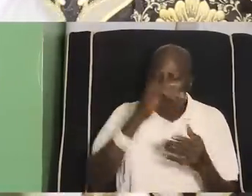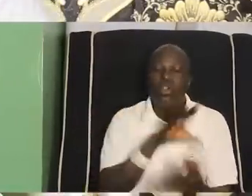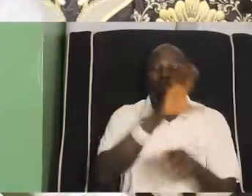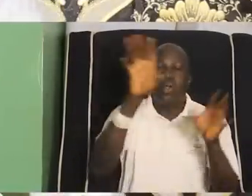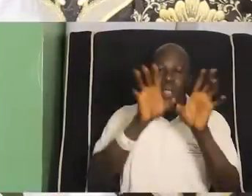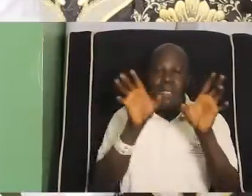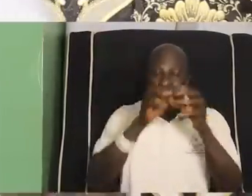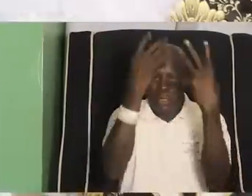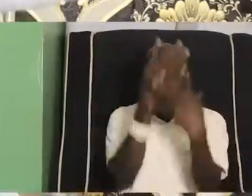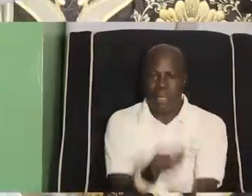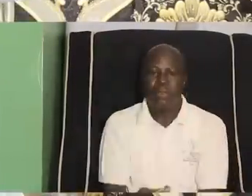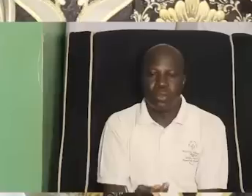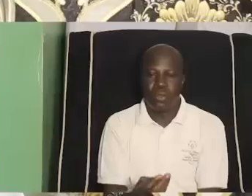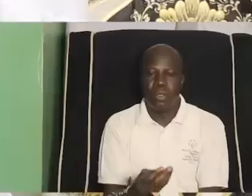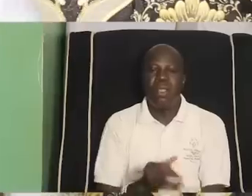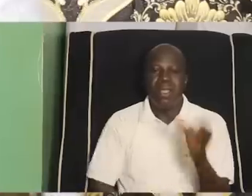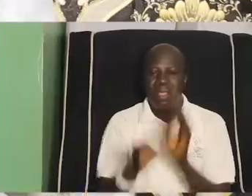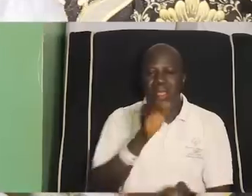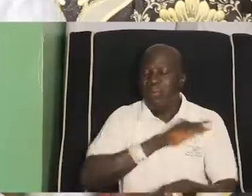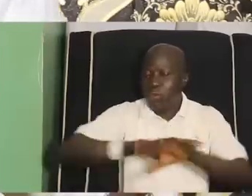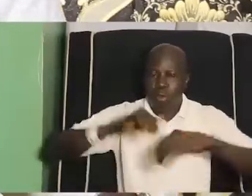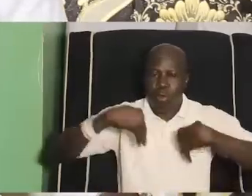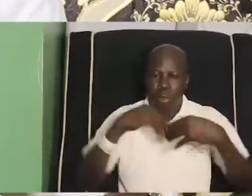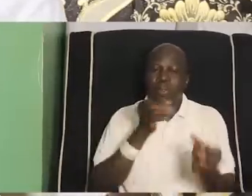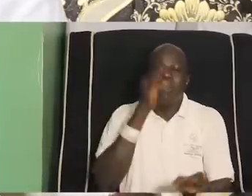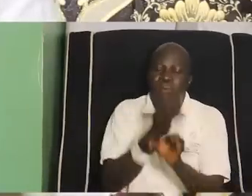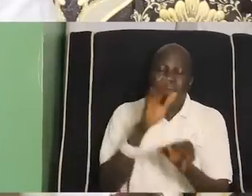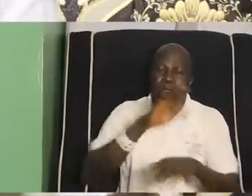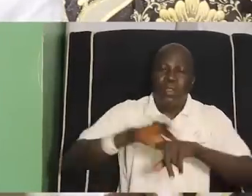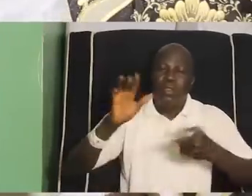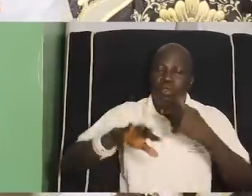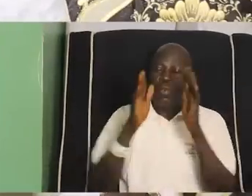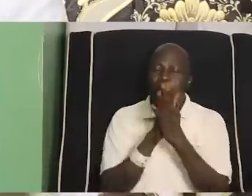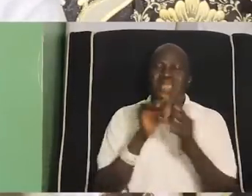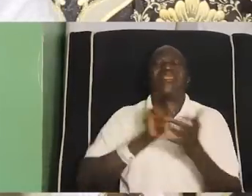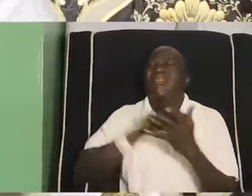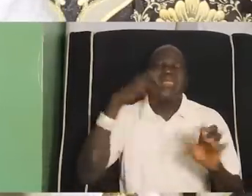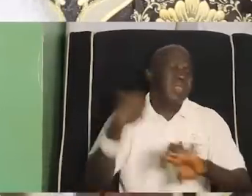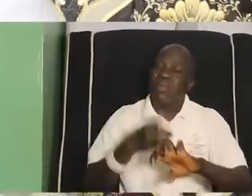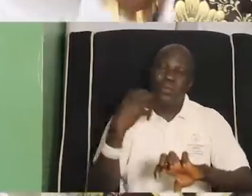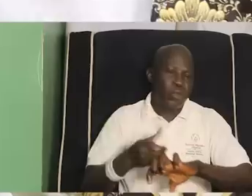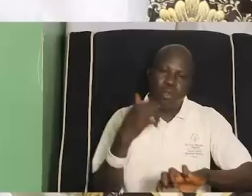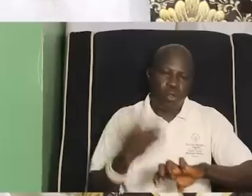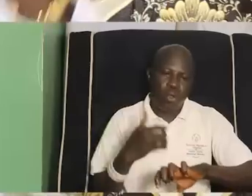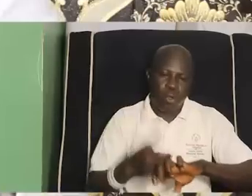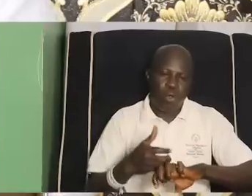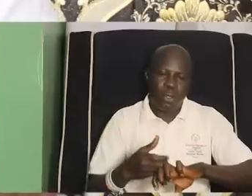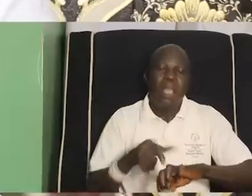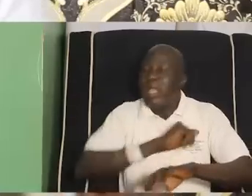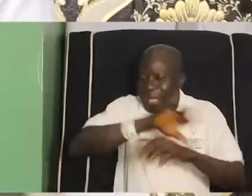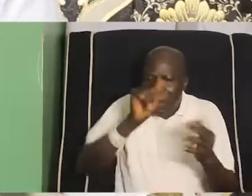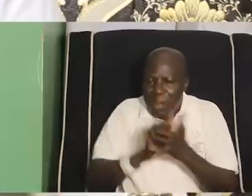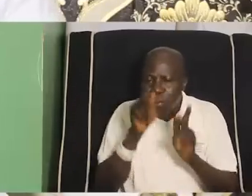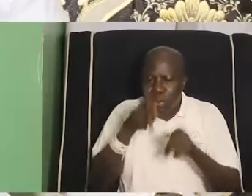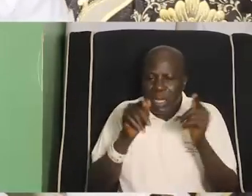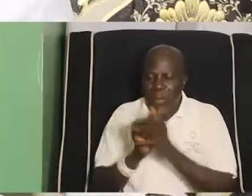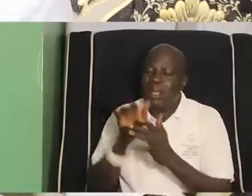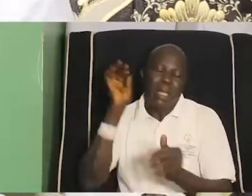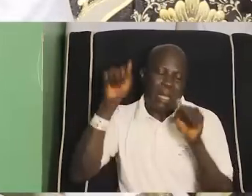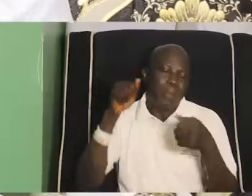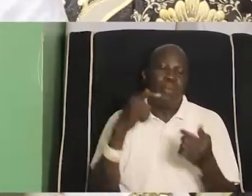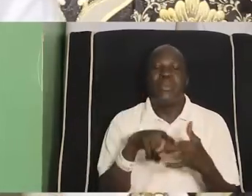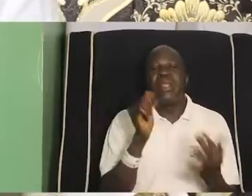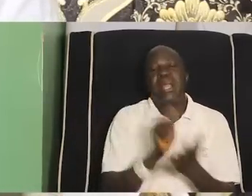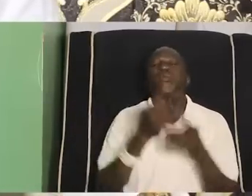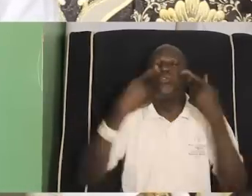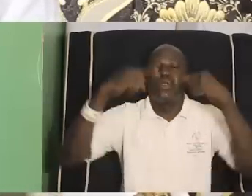will make your case be clear. Béèyàn bá lè gbàdúrà. If you fail to pray. Ó máa ń ní agbára. It is very tough. But àwọn tó bá lè gbàdúrà. But the people that can pray. Àṣeyọ